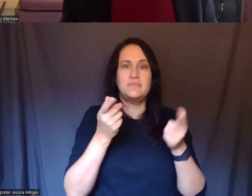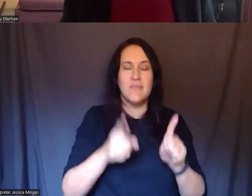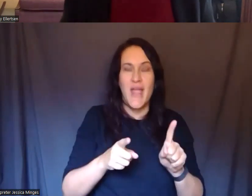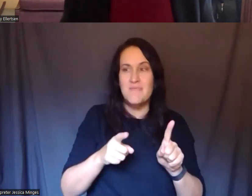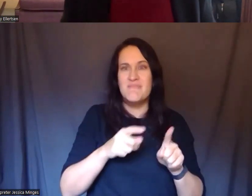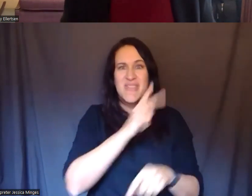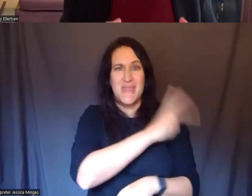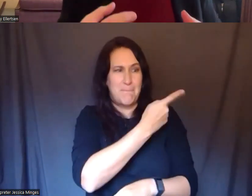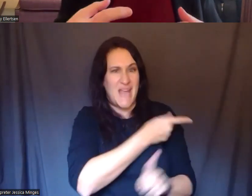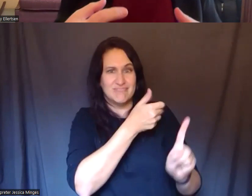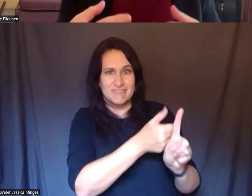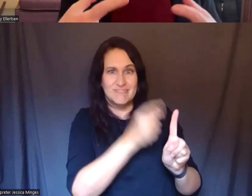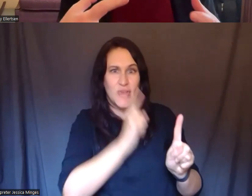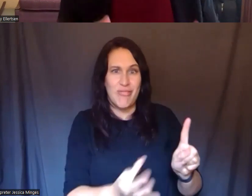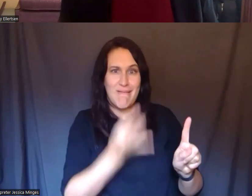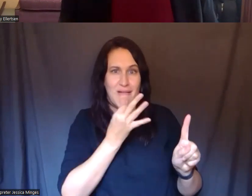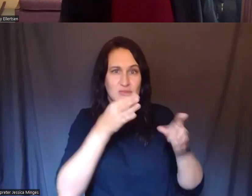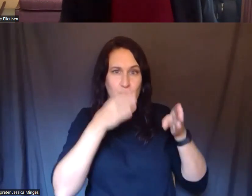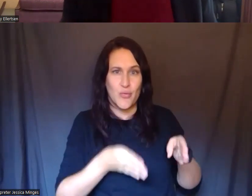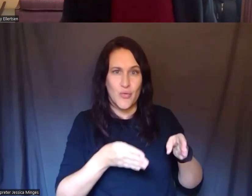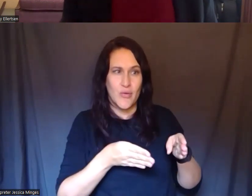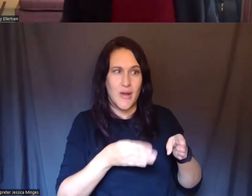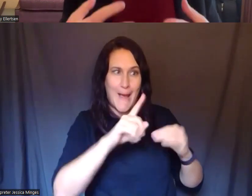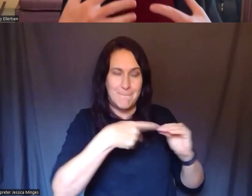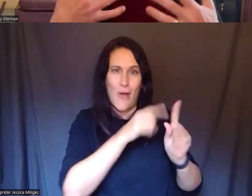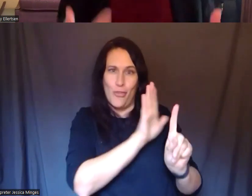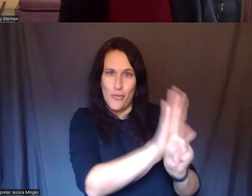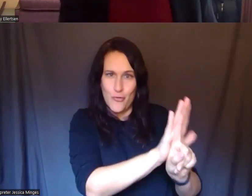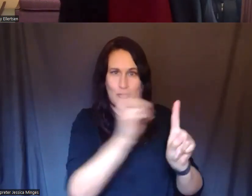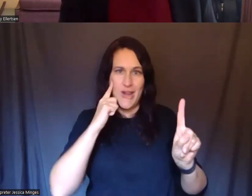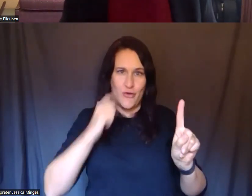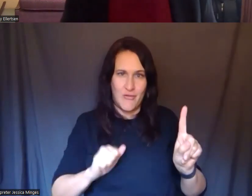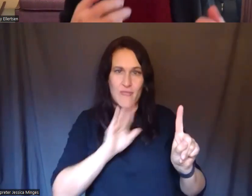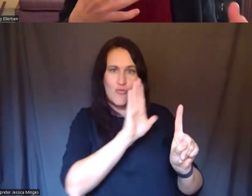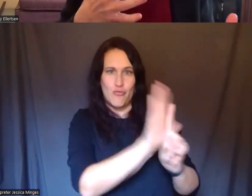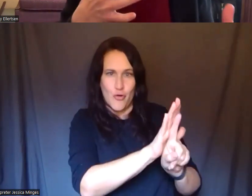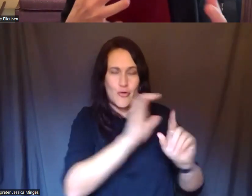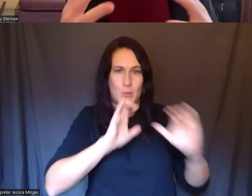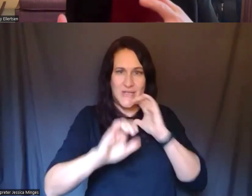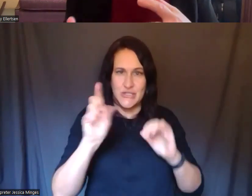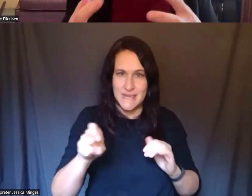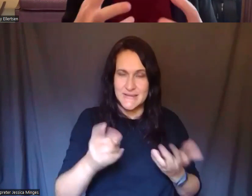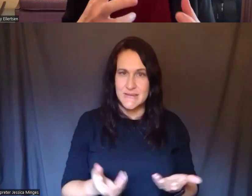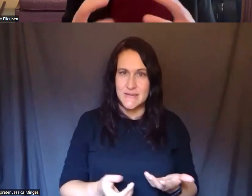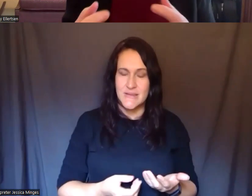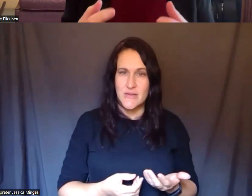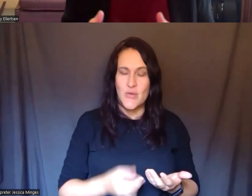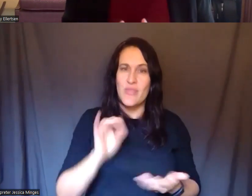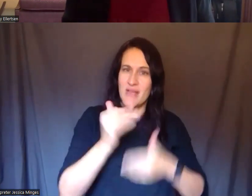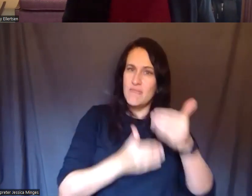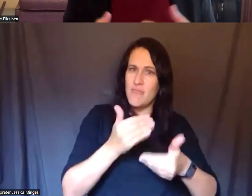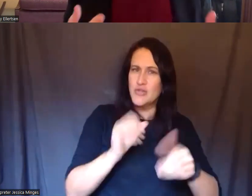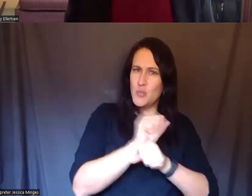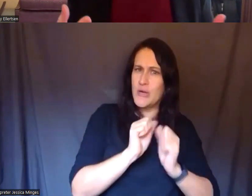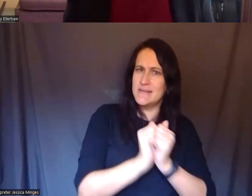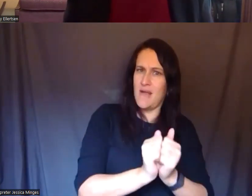is the expert on his or her hearing loss or communication needs. And so it's a process and you're working together. And